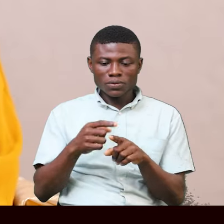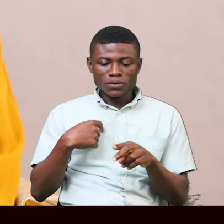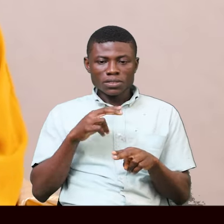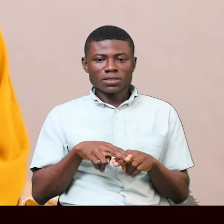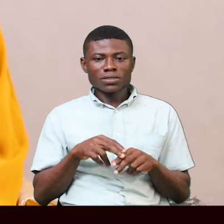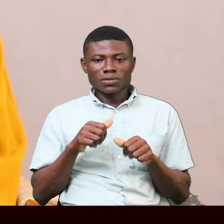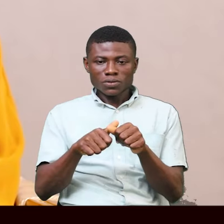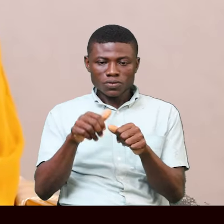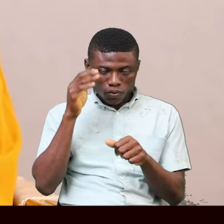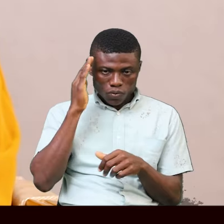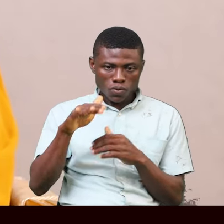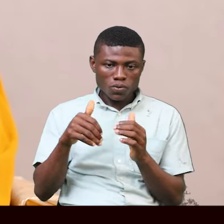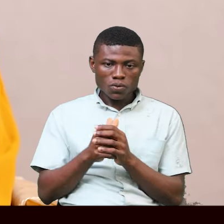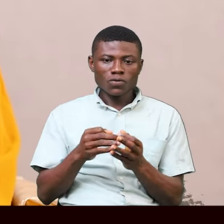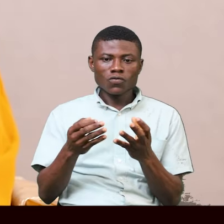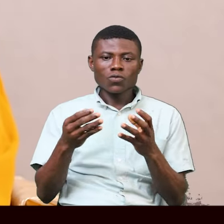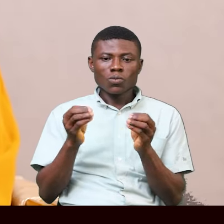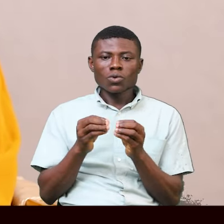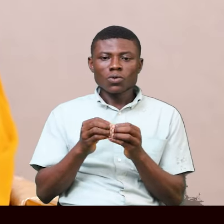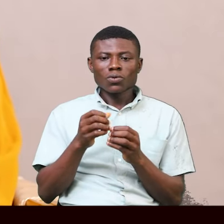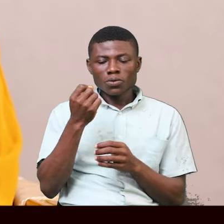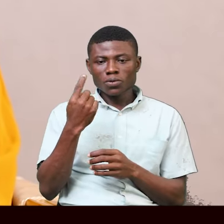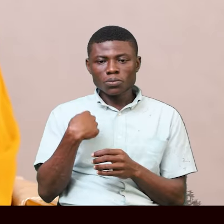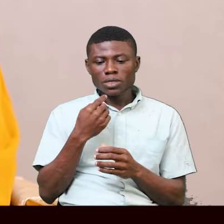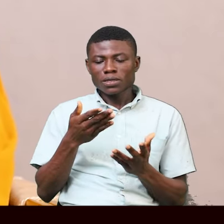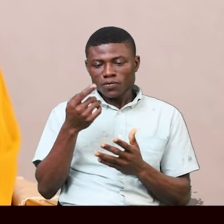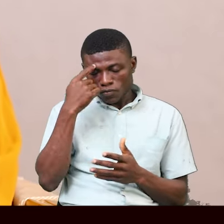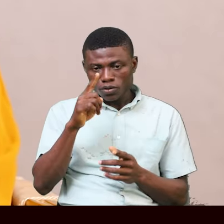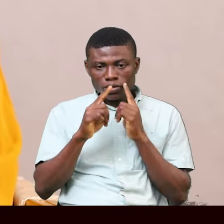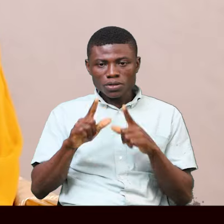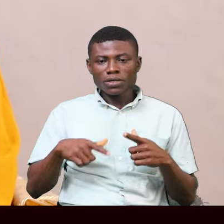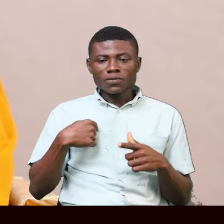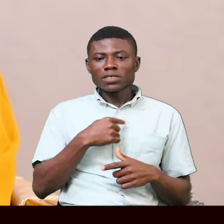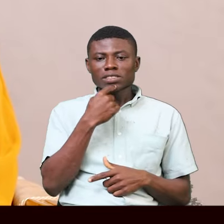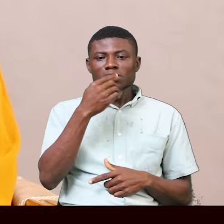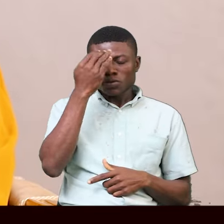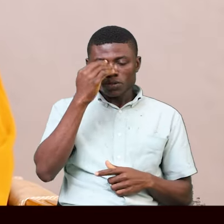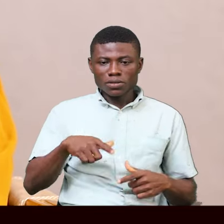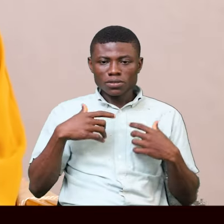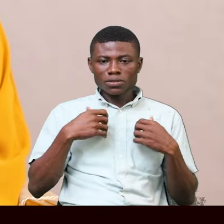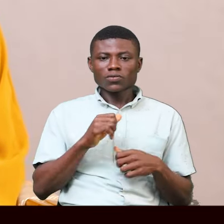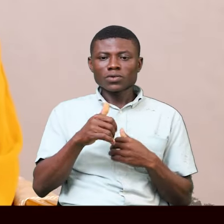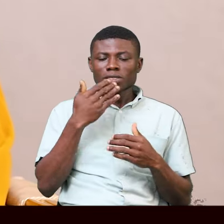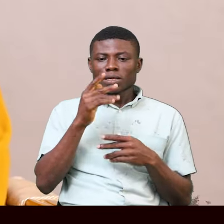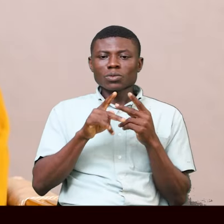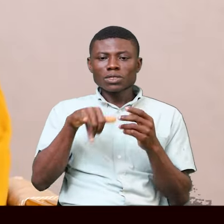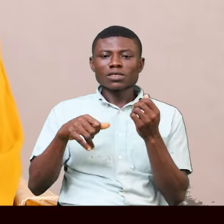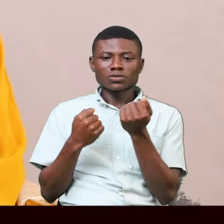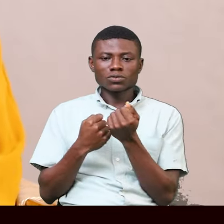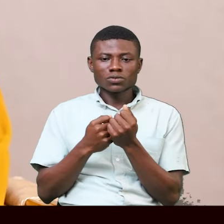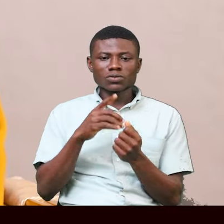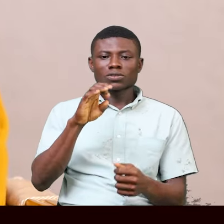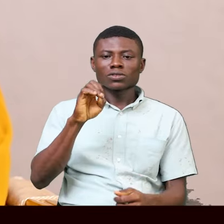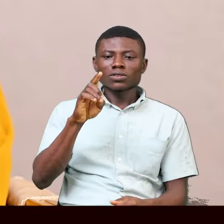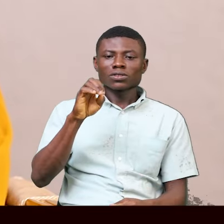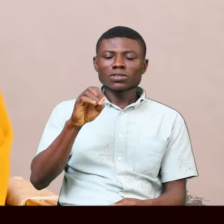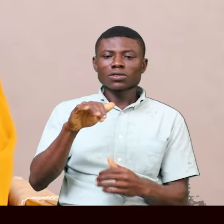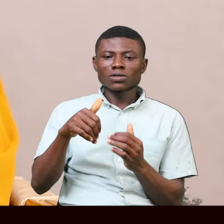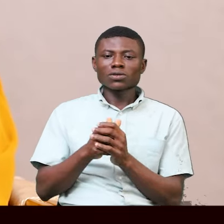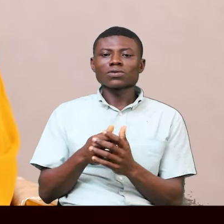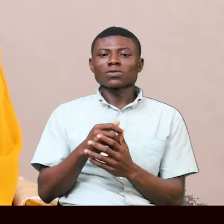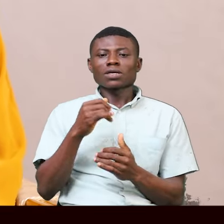ya. Ye beto an komo so. Wo pem mo atie be wo homa wo. E ye talk life, you say no and live up. Ye the sponsors nyina ase. The next class of tashimata